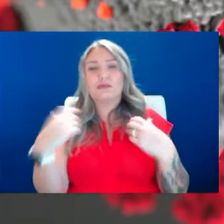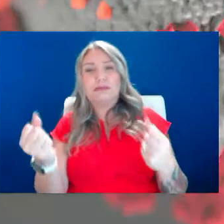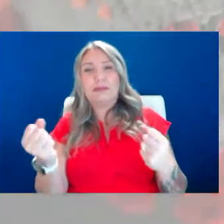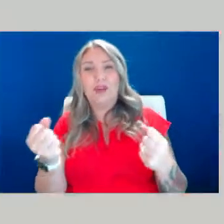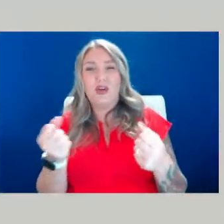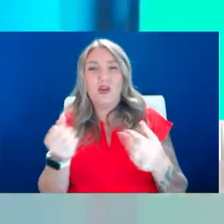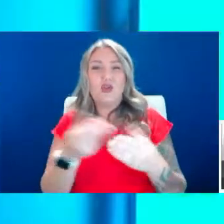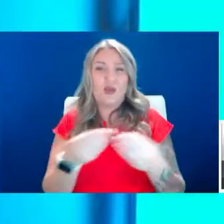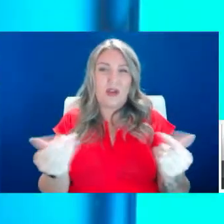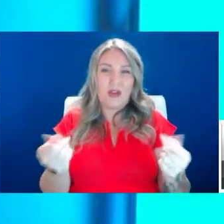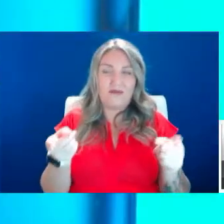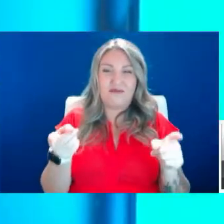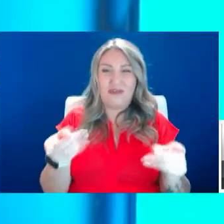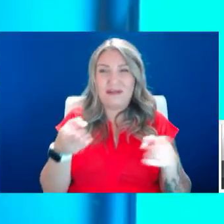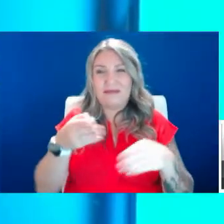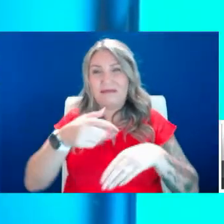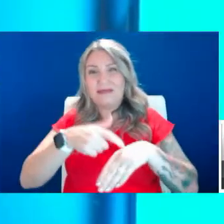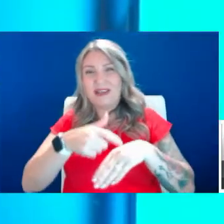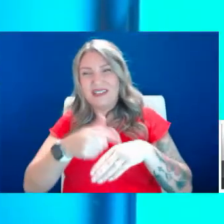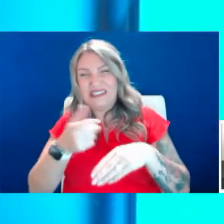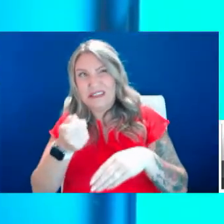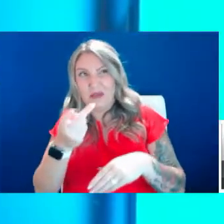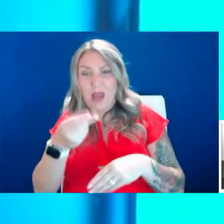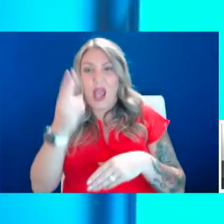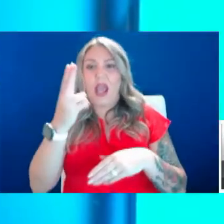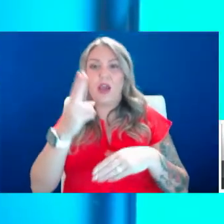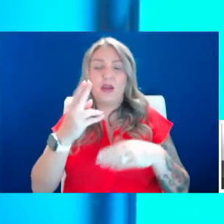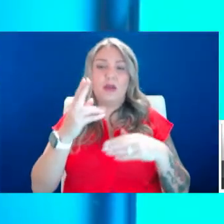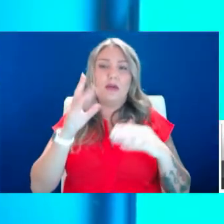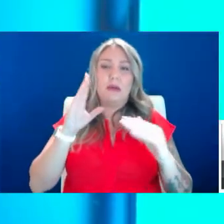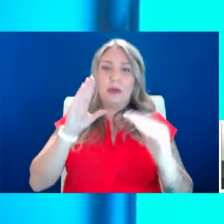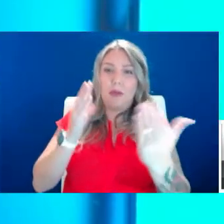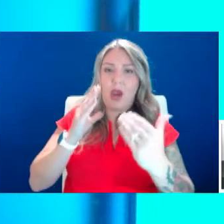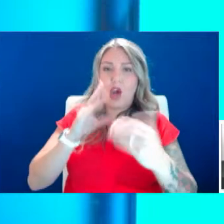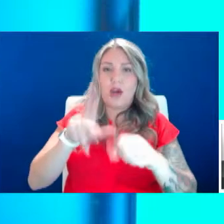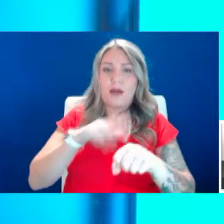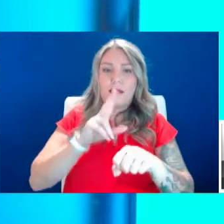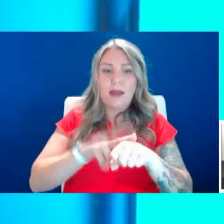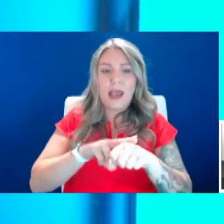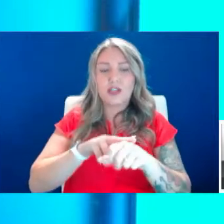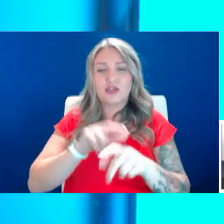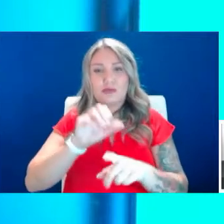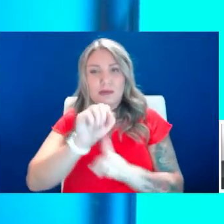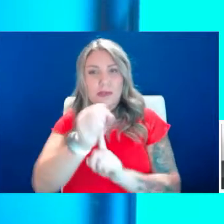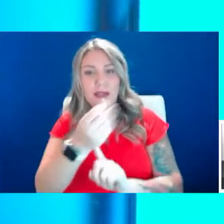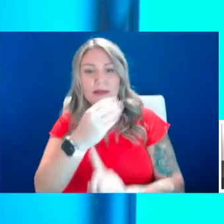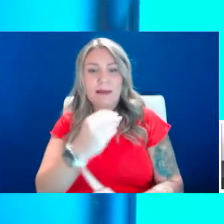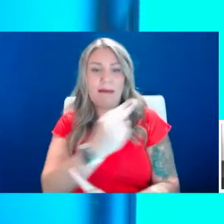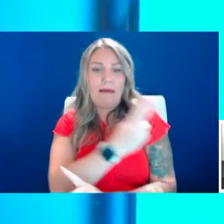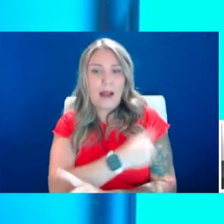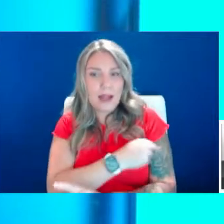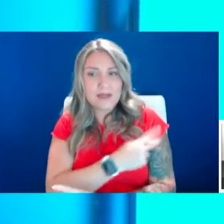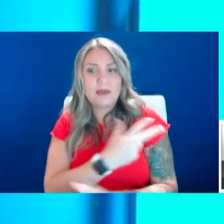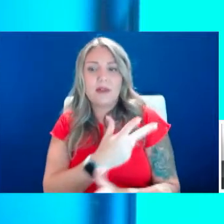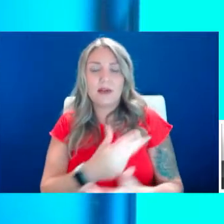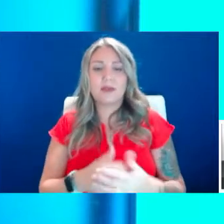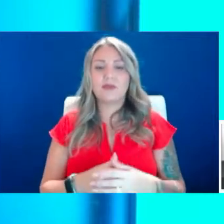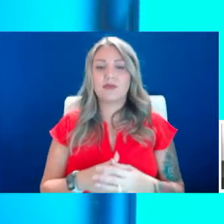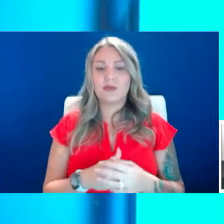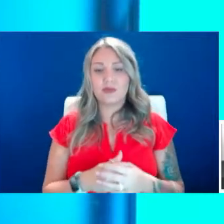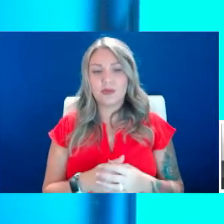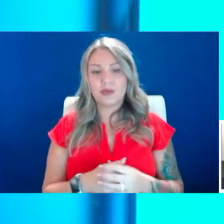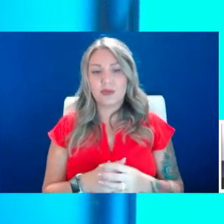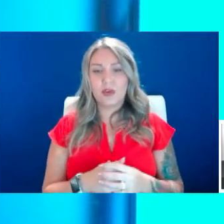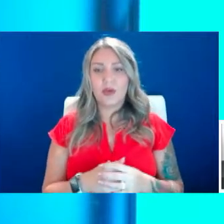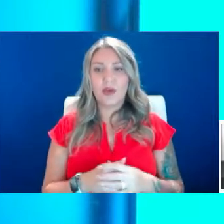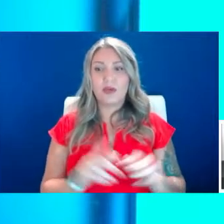would expect, given the national counted for cases and hospitalizations. But